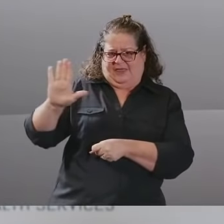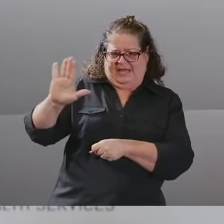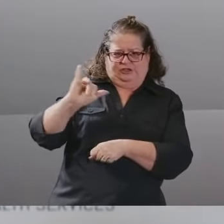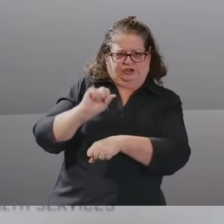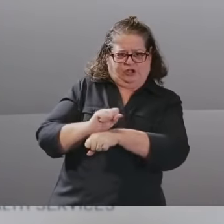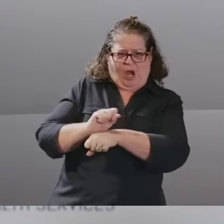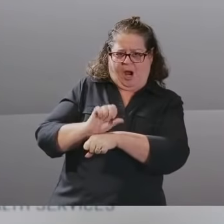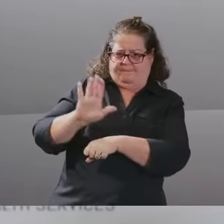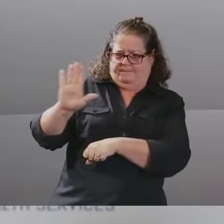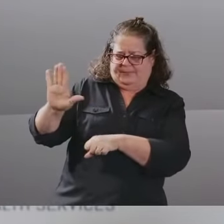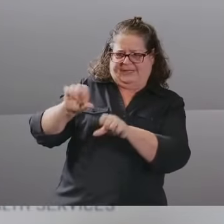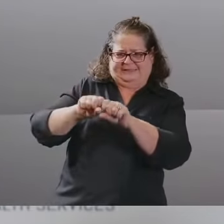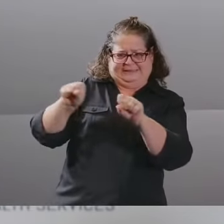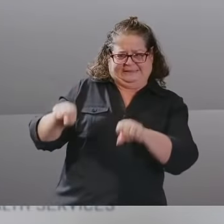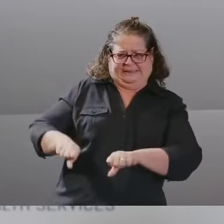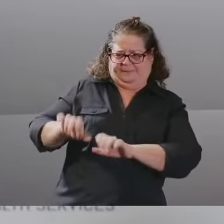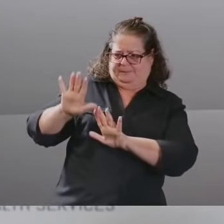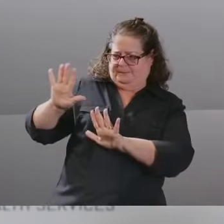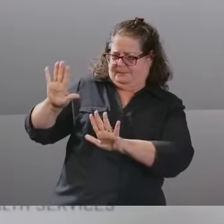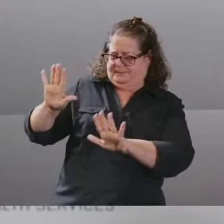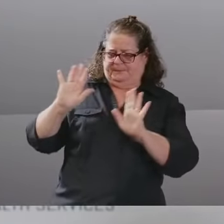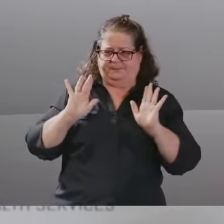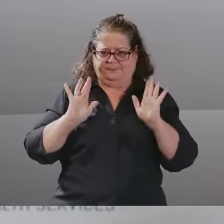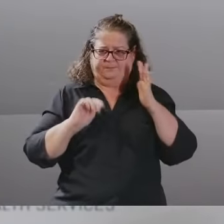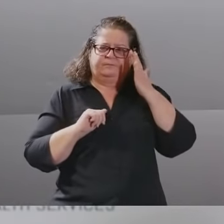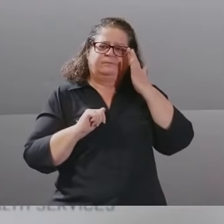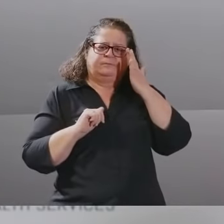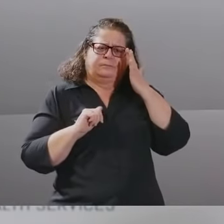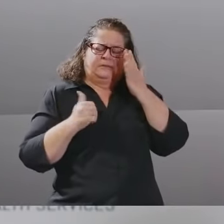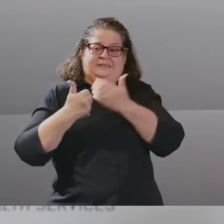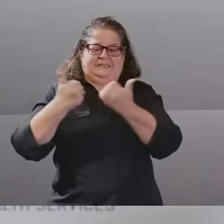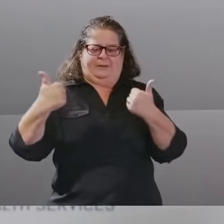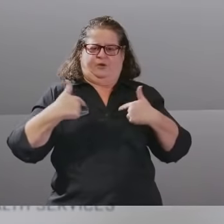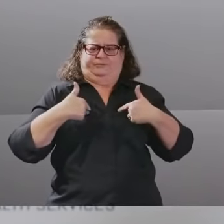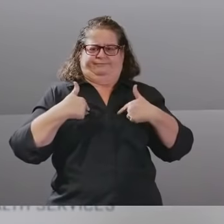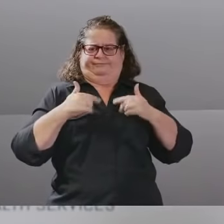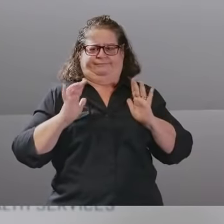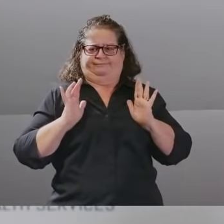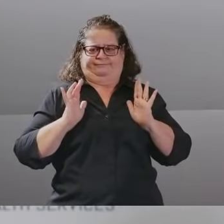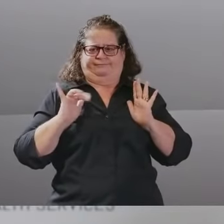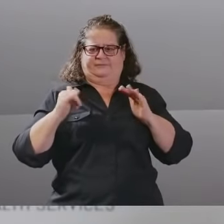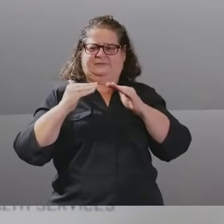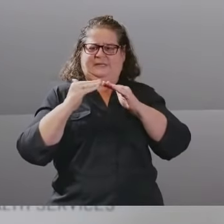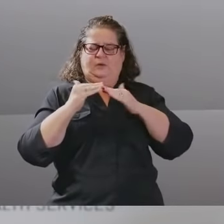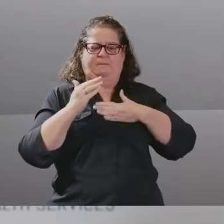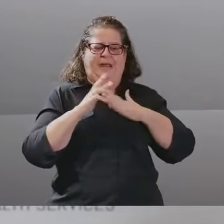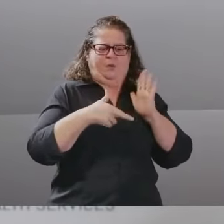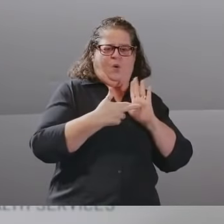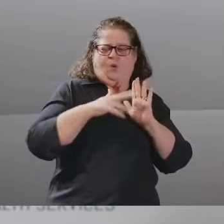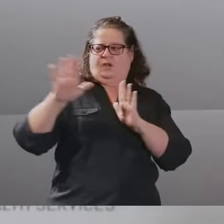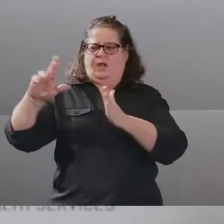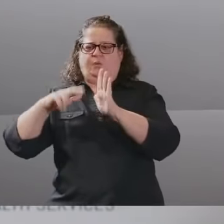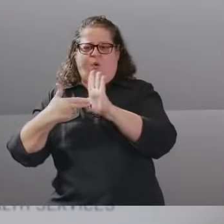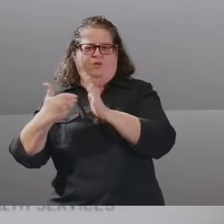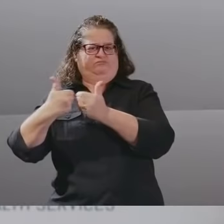judiciary. They are a separate and co-equal branch. Sure, but you're also holding off,